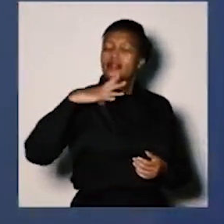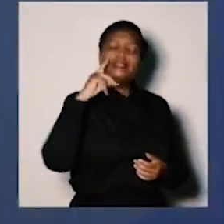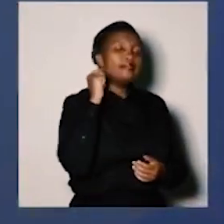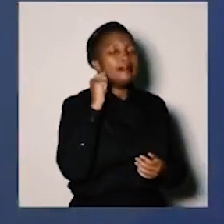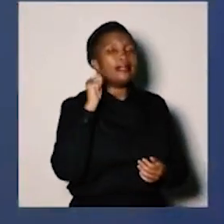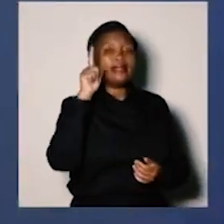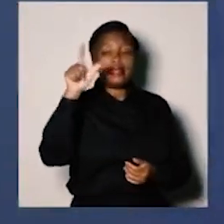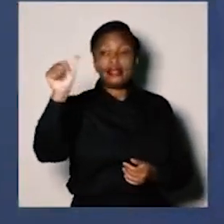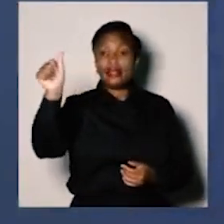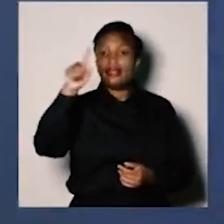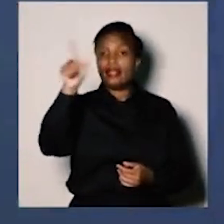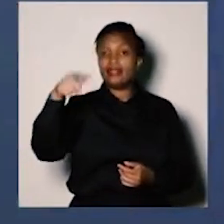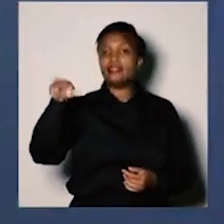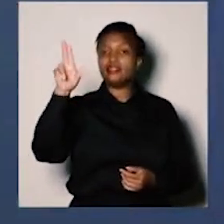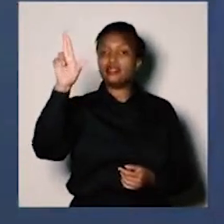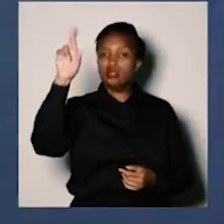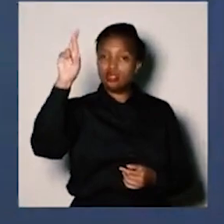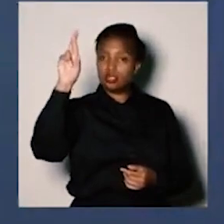died,